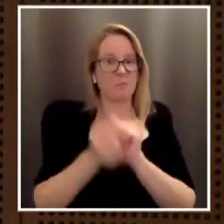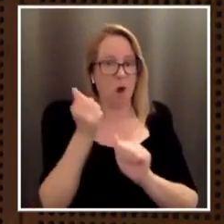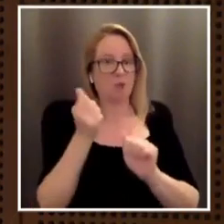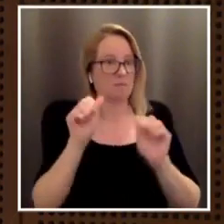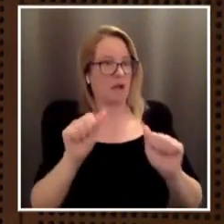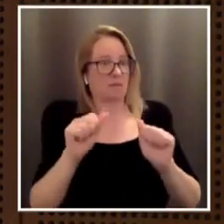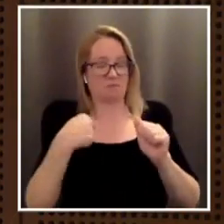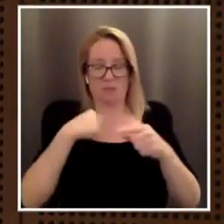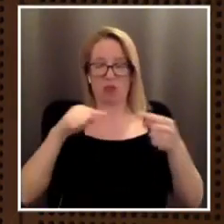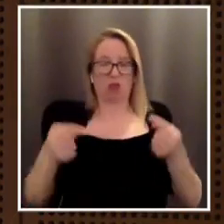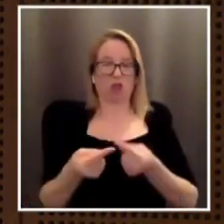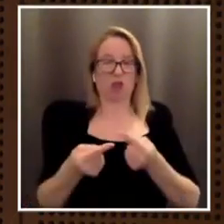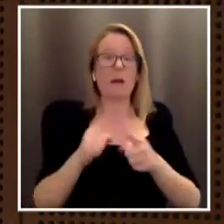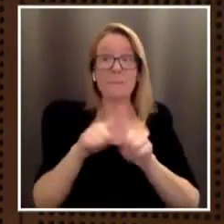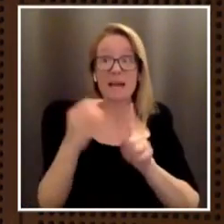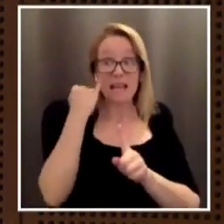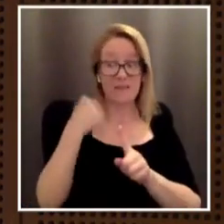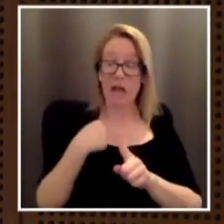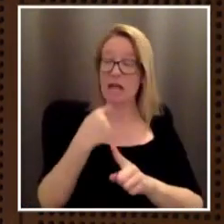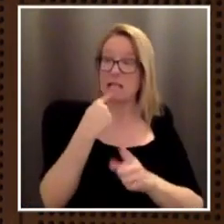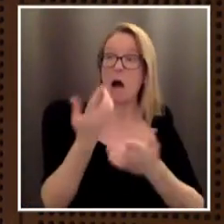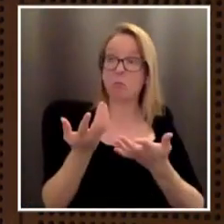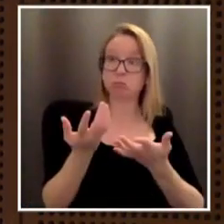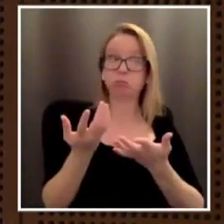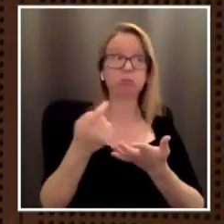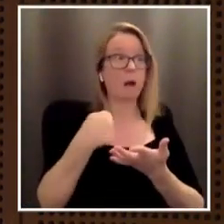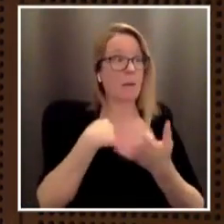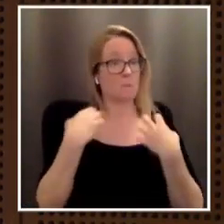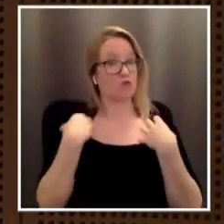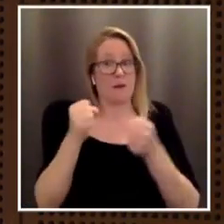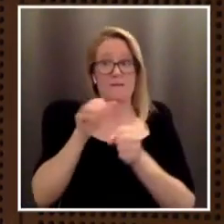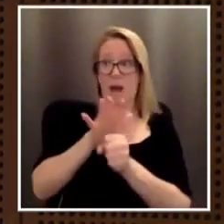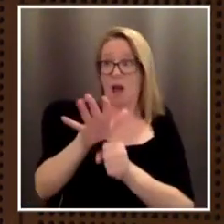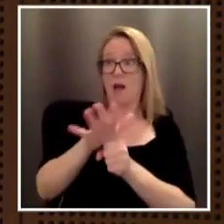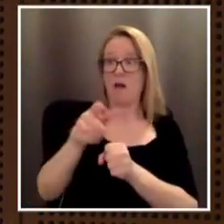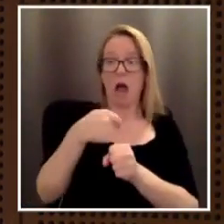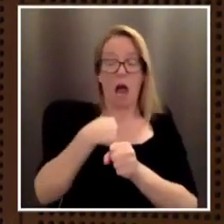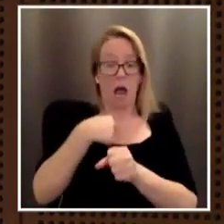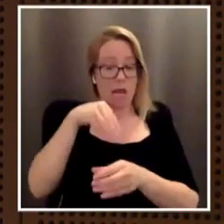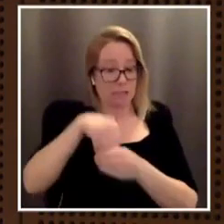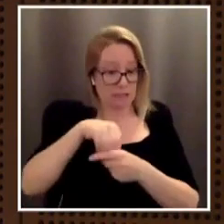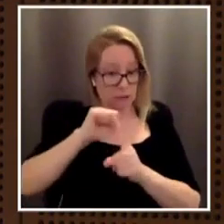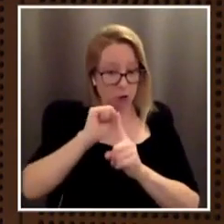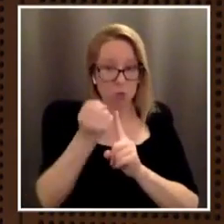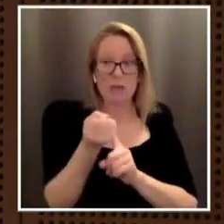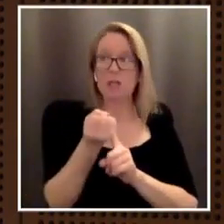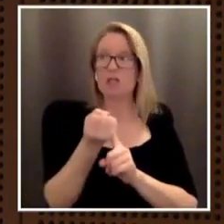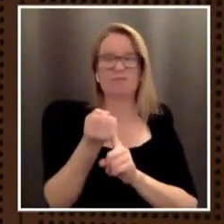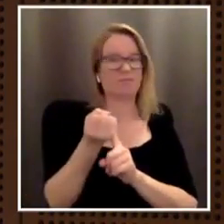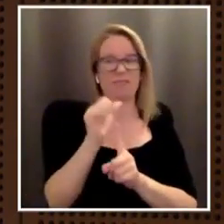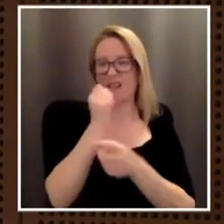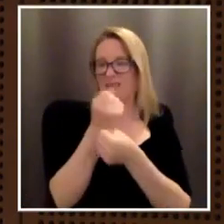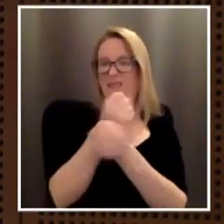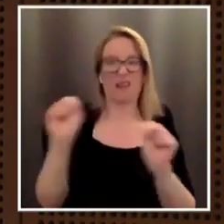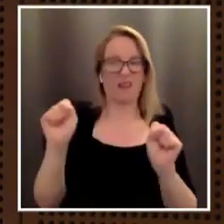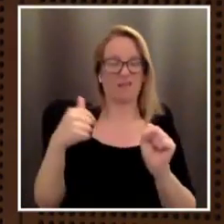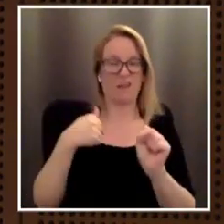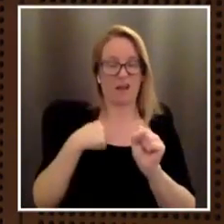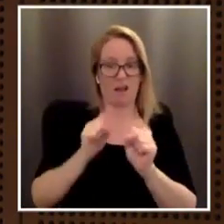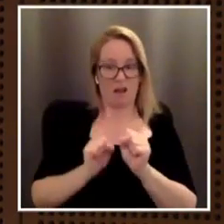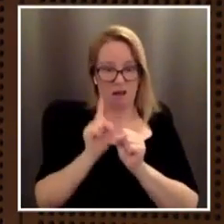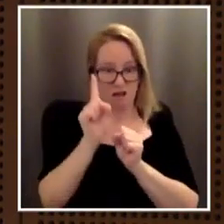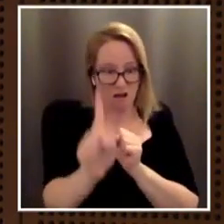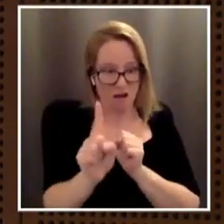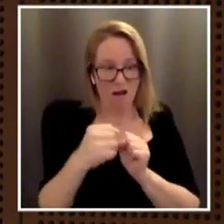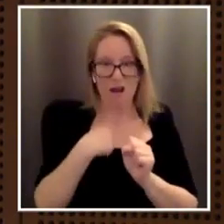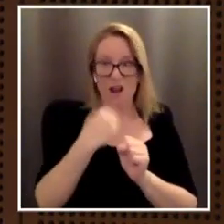hurt. But if I say I'm brave enough to be in a situation that is not safe and know